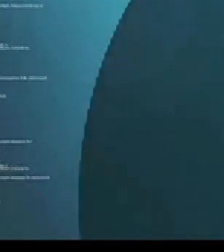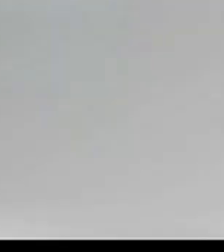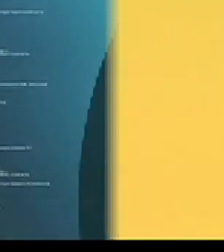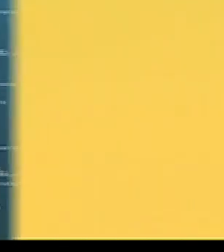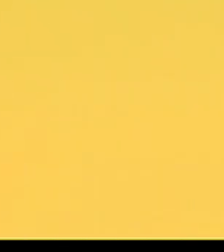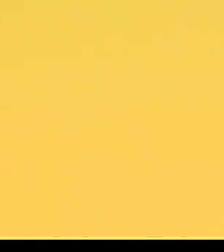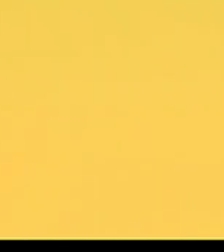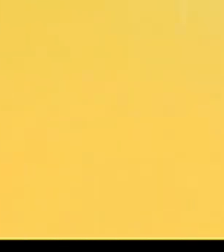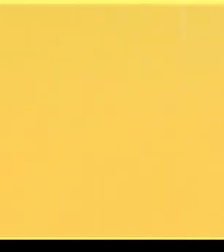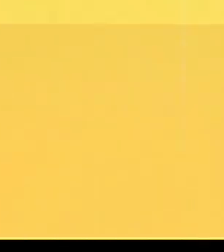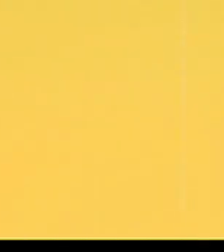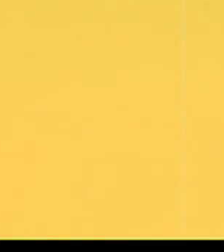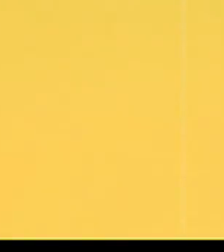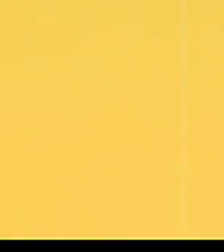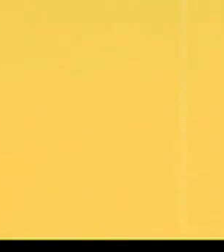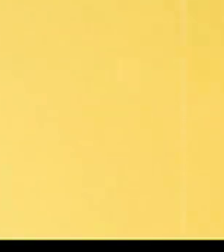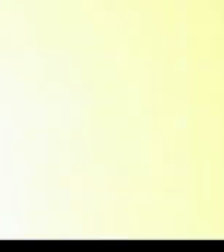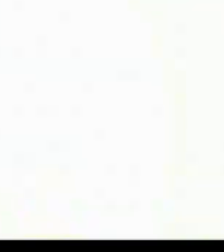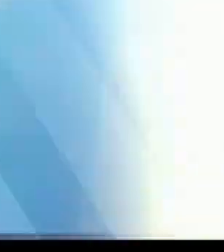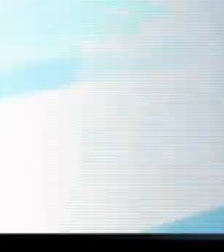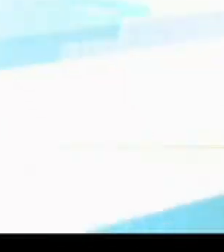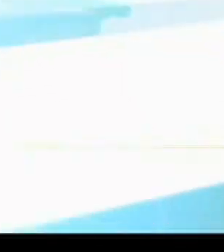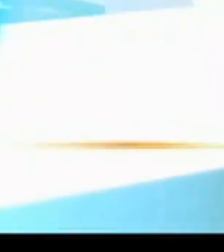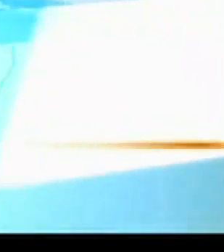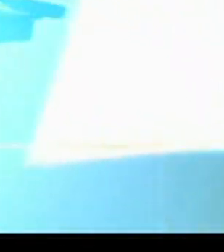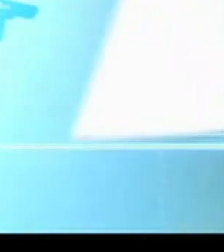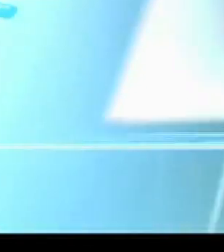Now in HD.